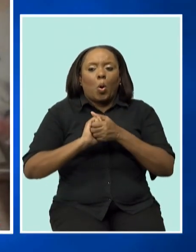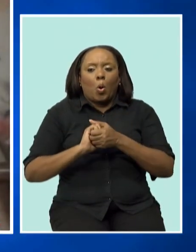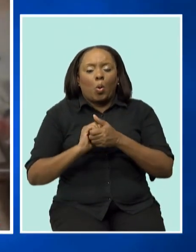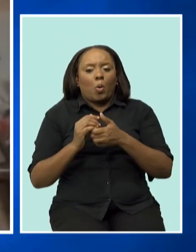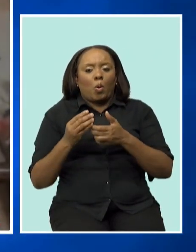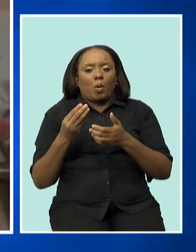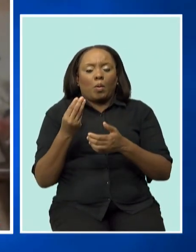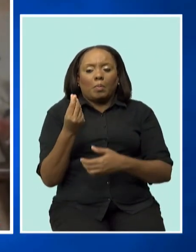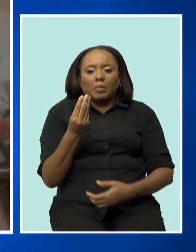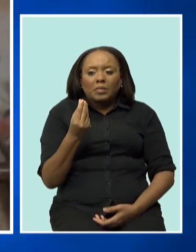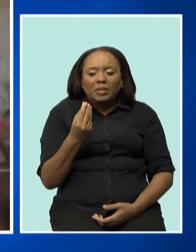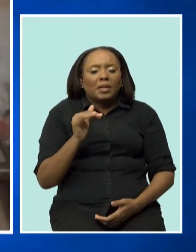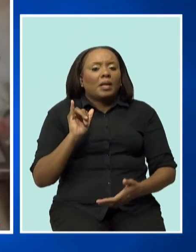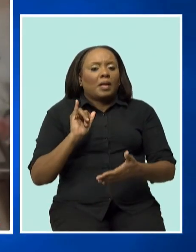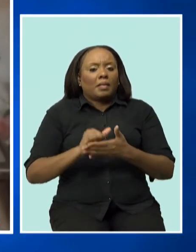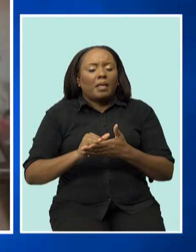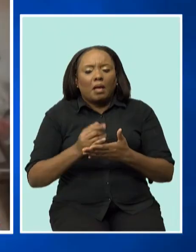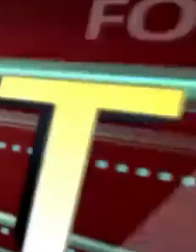can tap into.